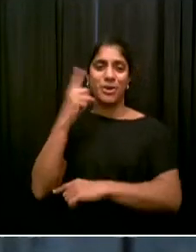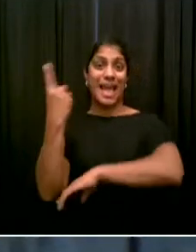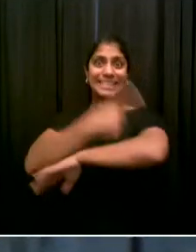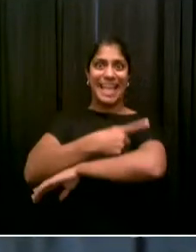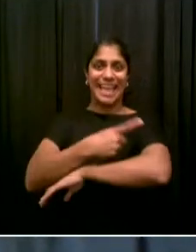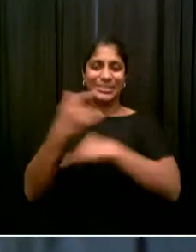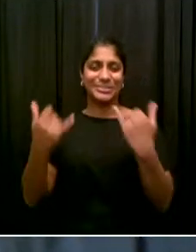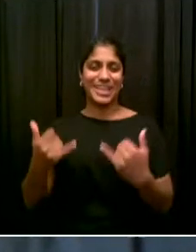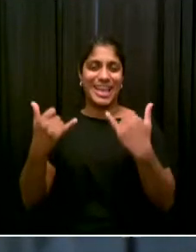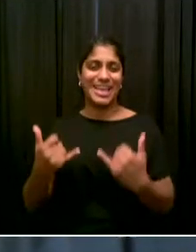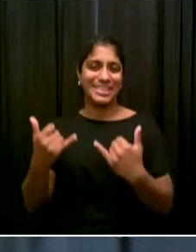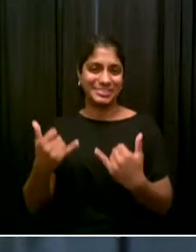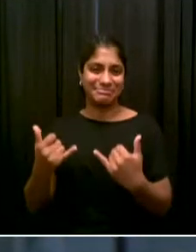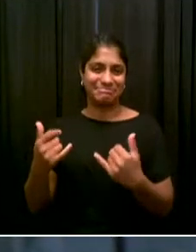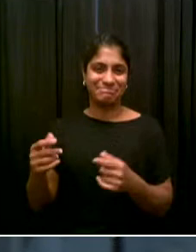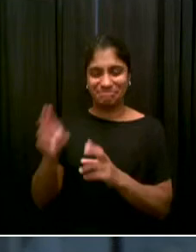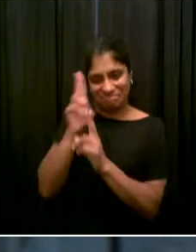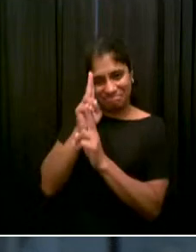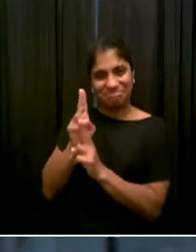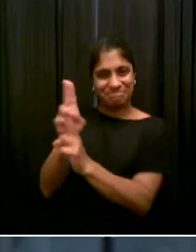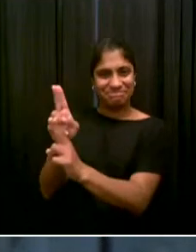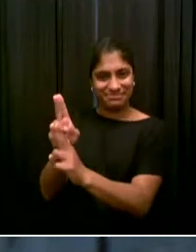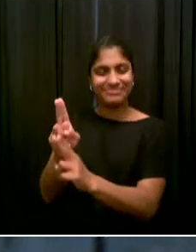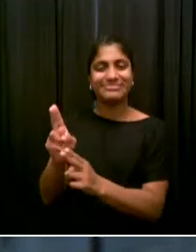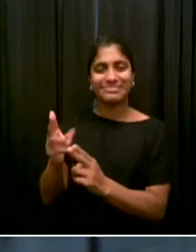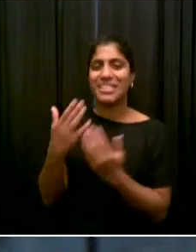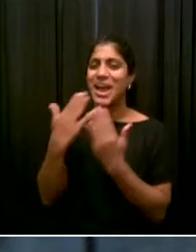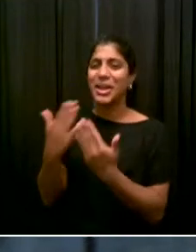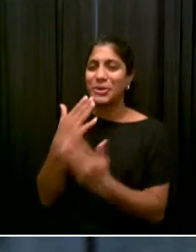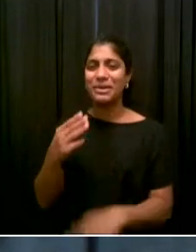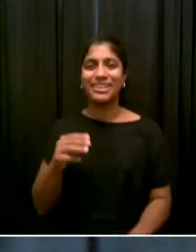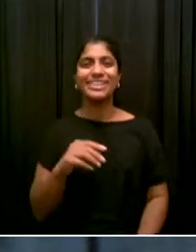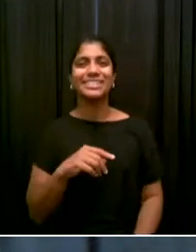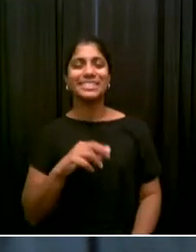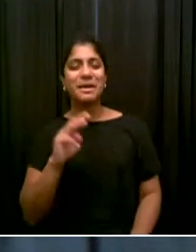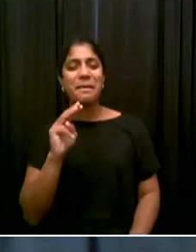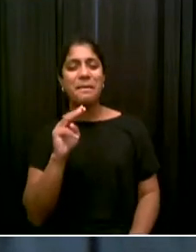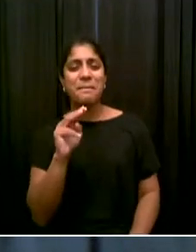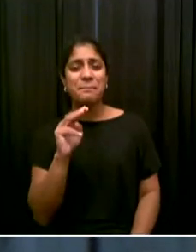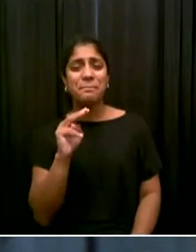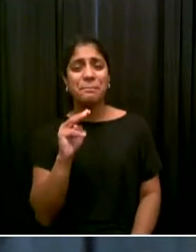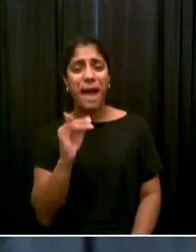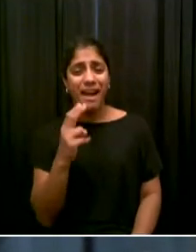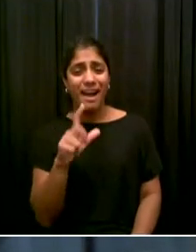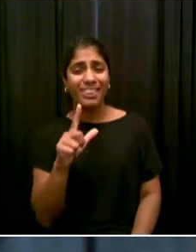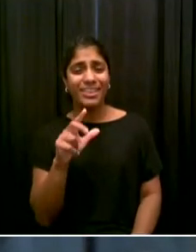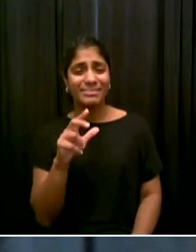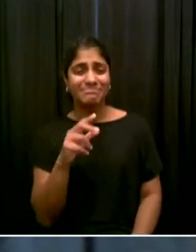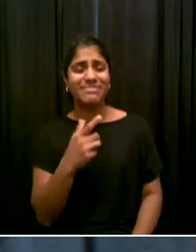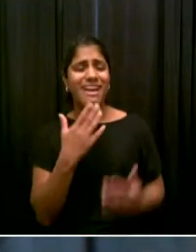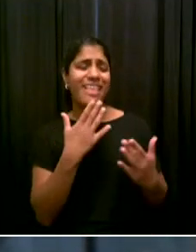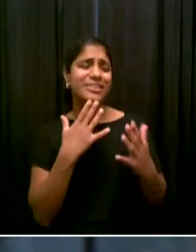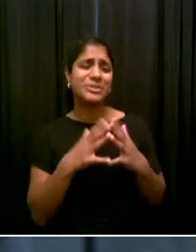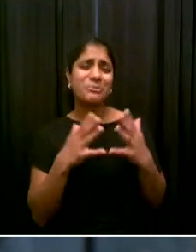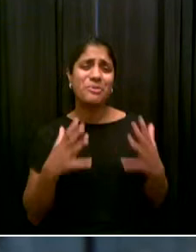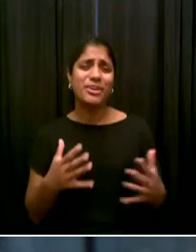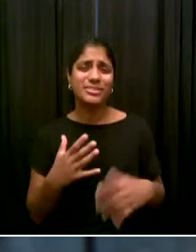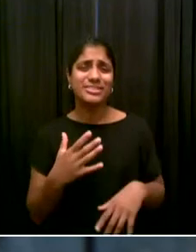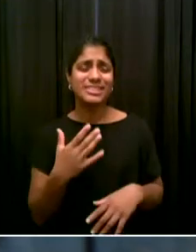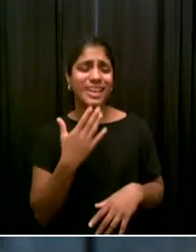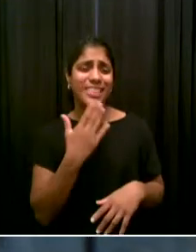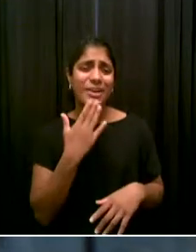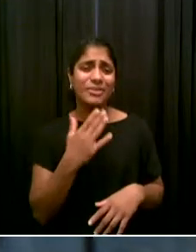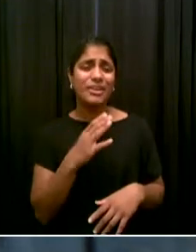with Commissioner Shea as well. And Mr. Mayor, as you indicated, we've known each other for a very long